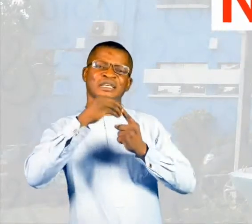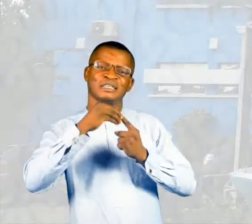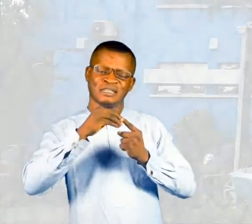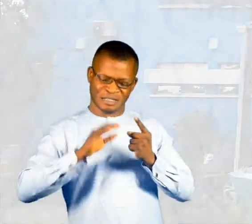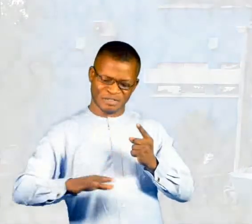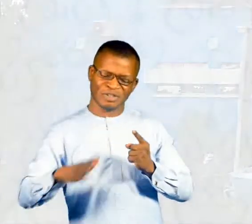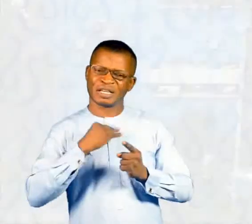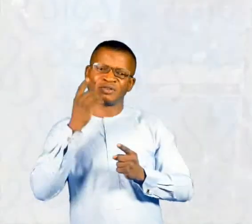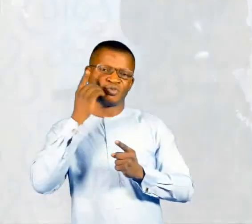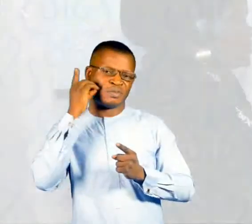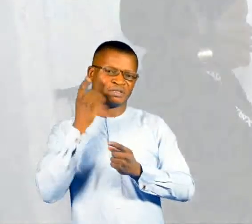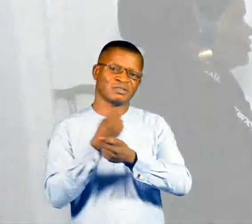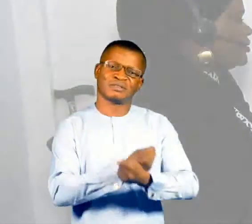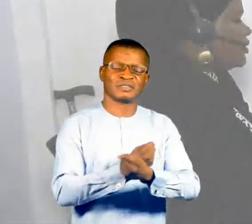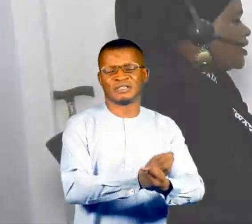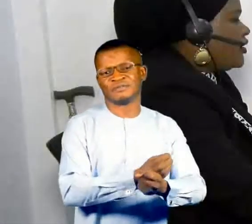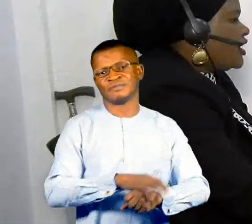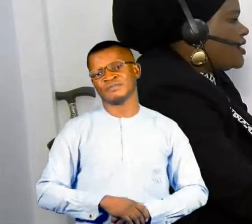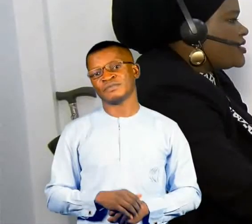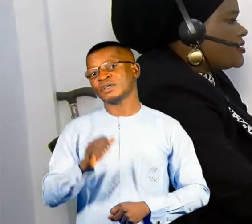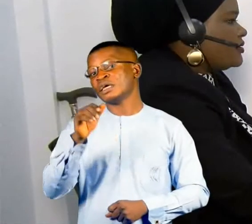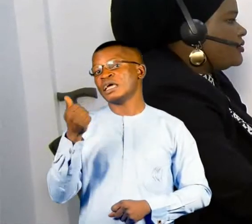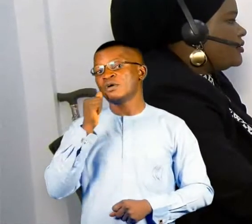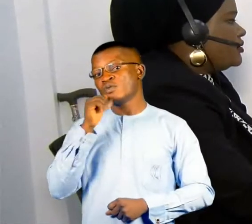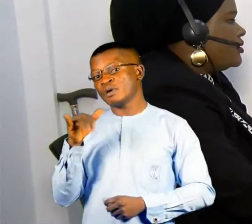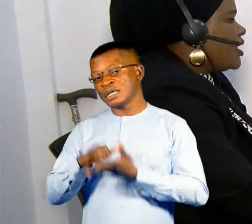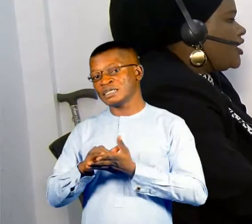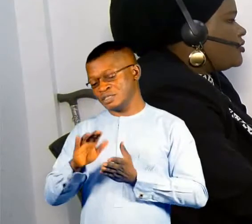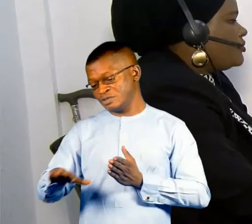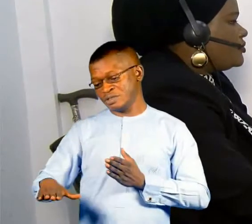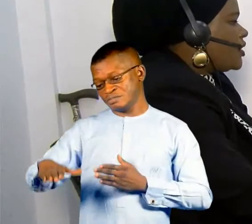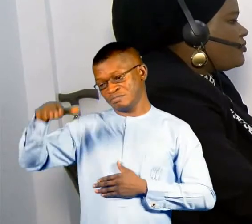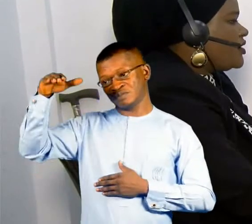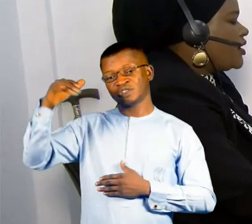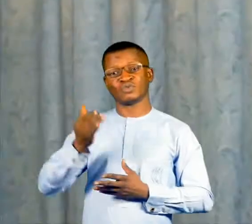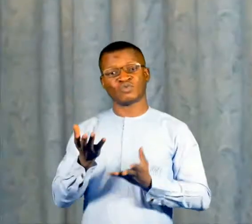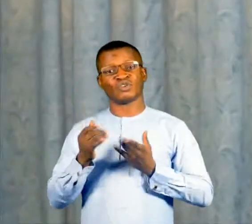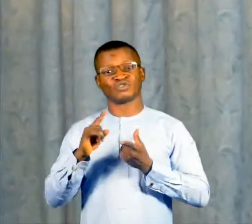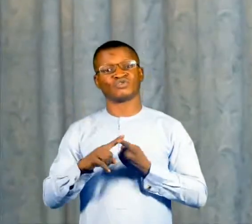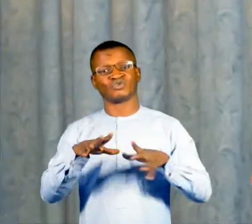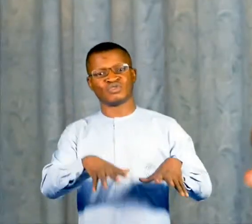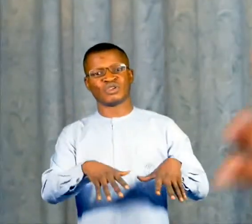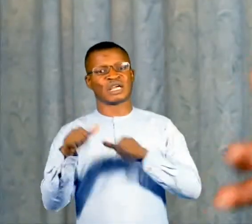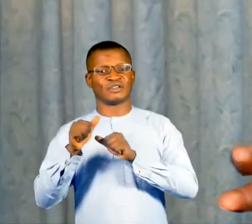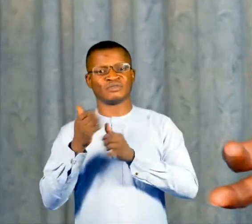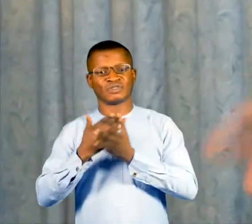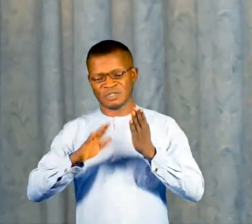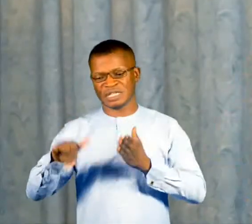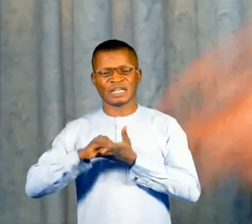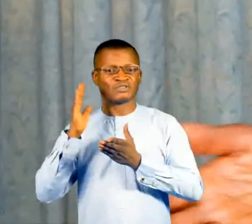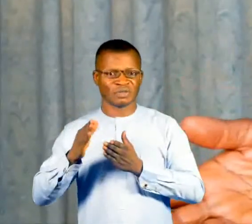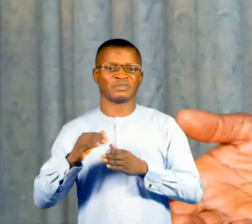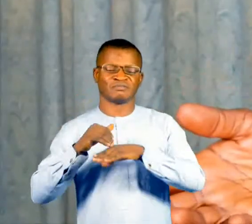especially abduction of children and domestic servitude. A woman whose children have all grown wanted to adopt some children